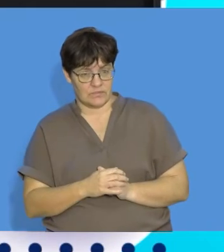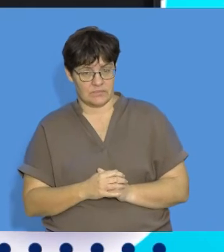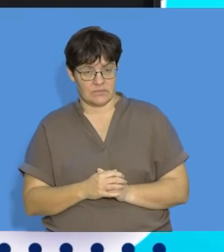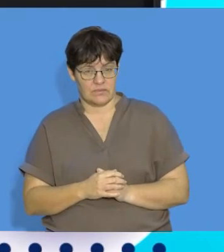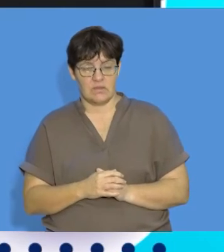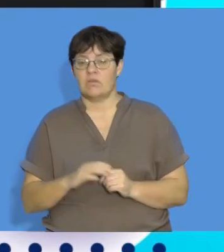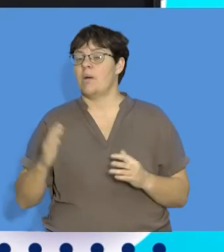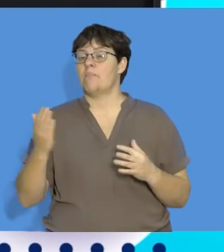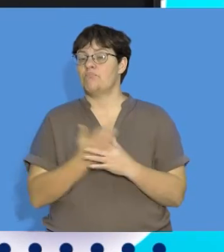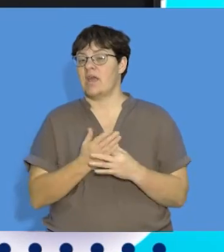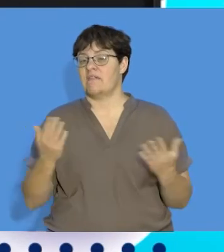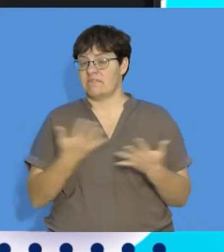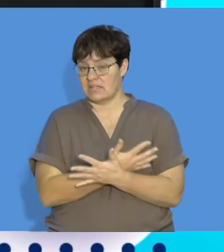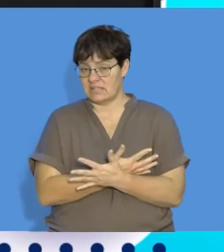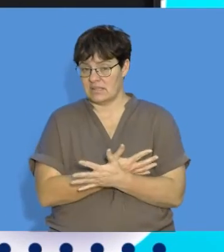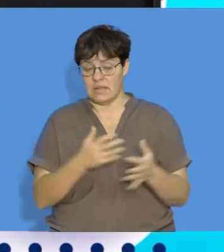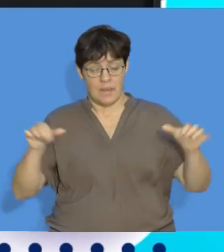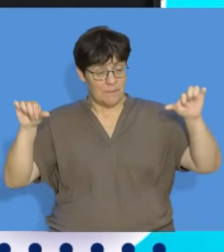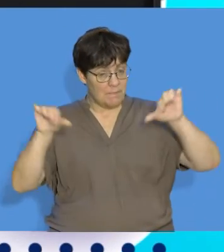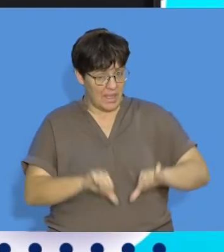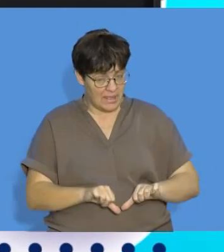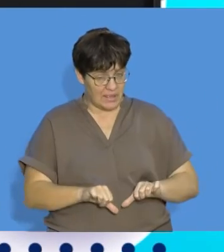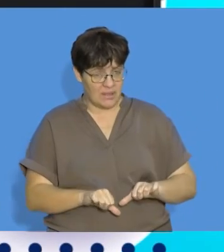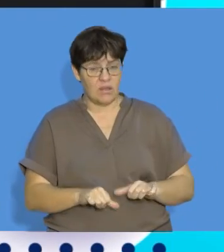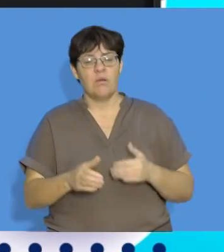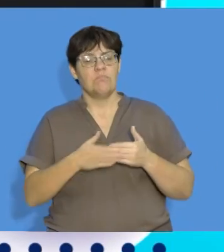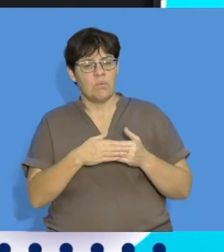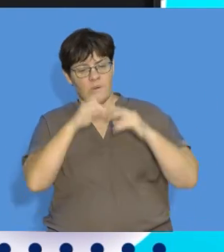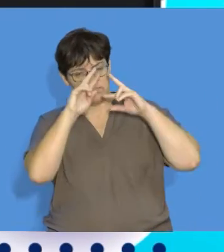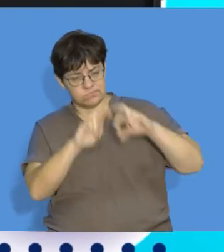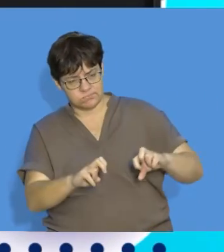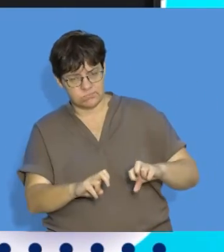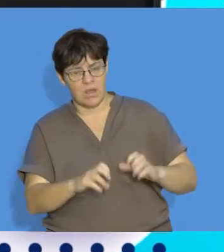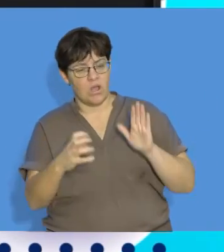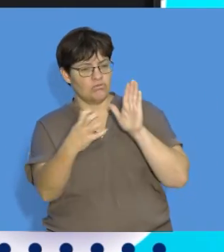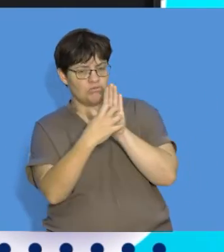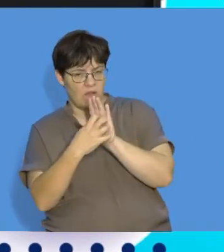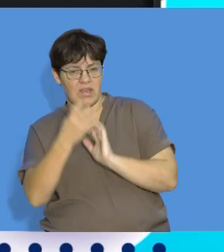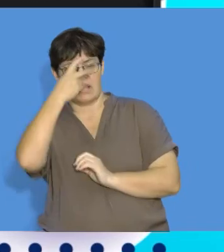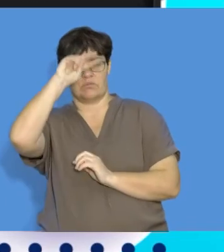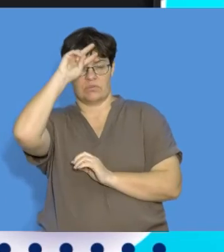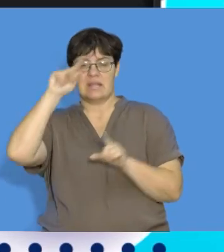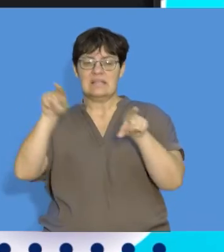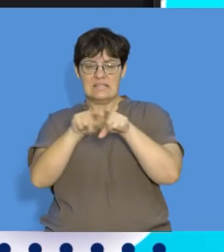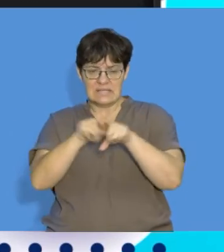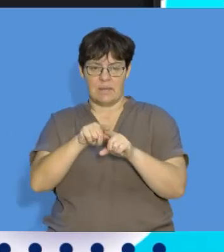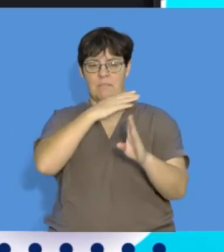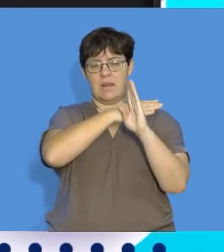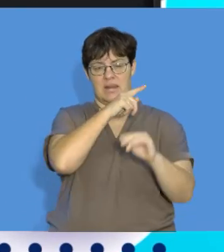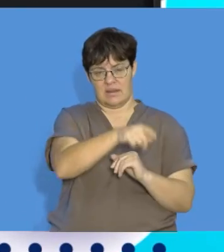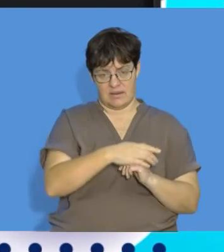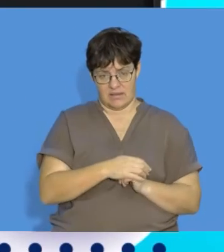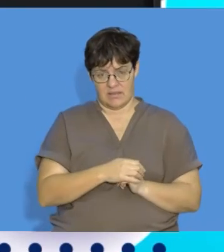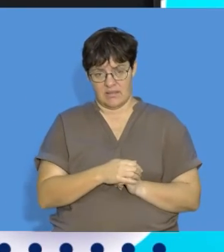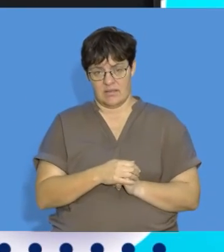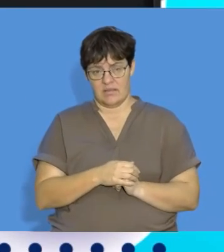we look at. Guys, I want us to take a quick ad break. When we come back, we are going to look at interpreting graphs on the same